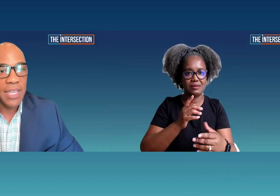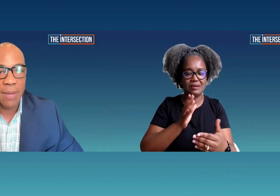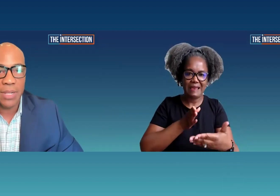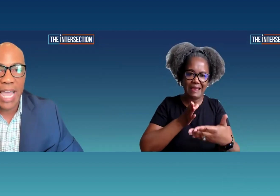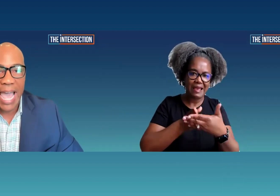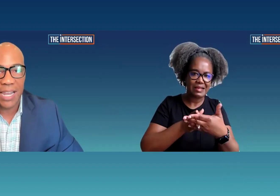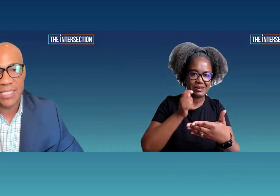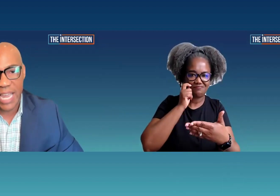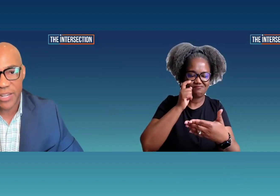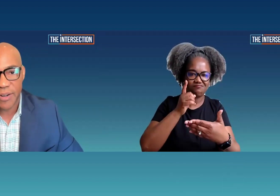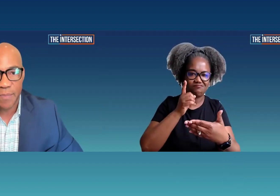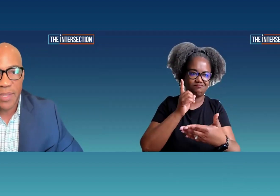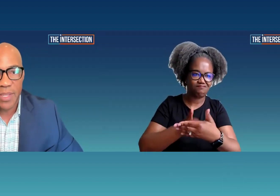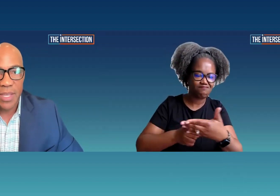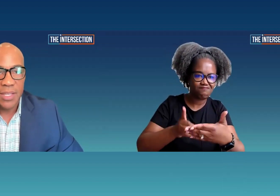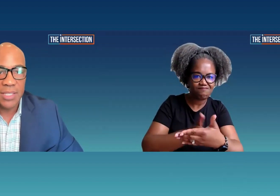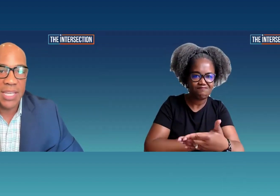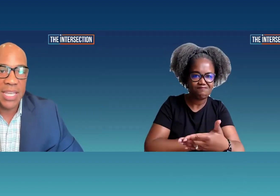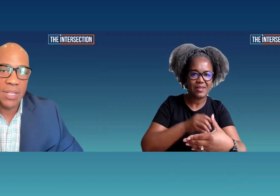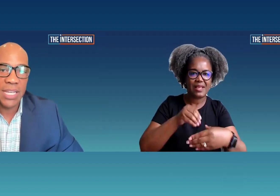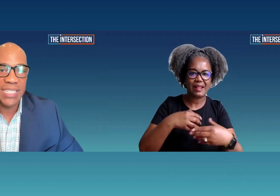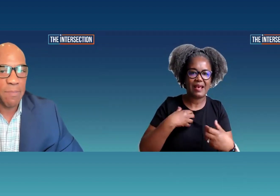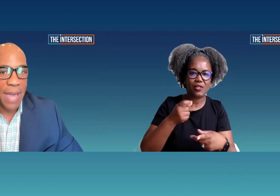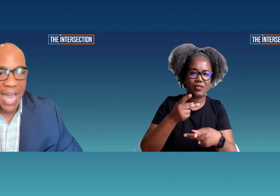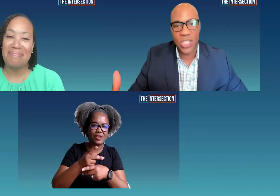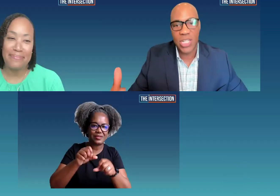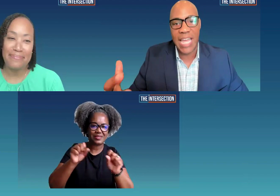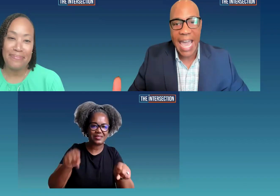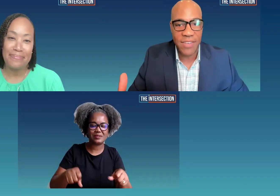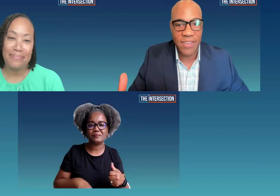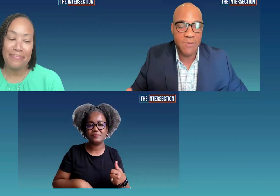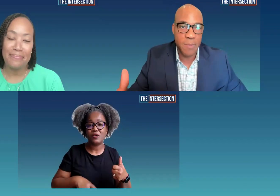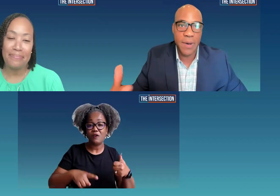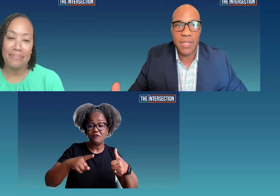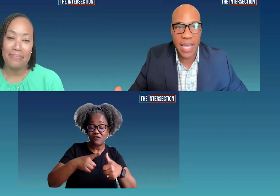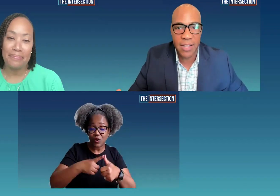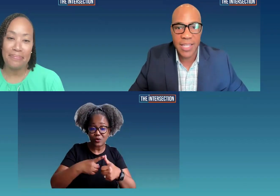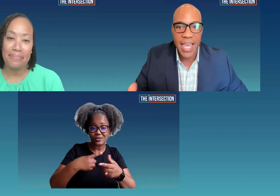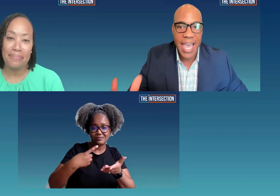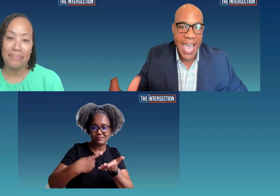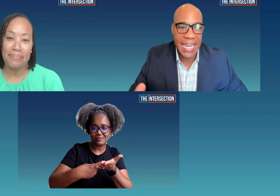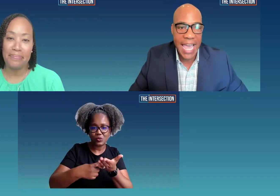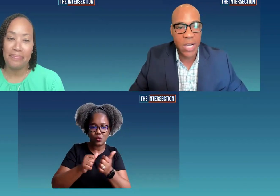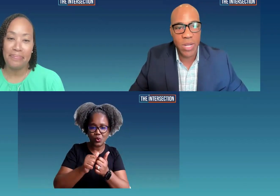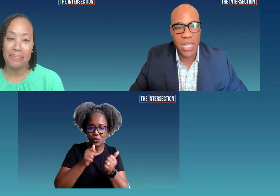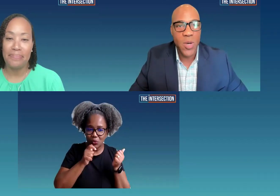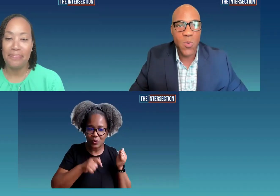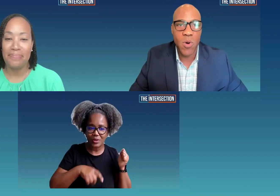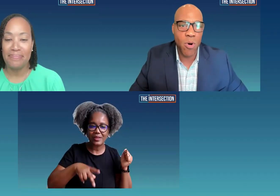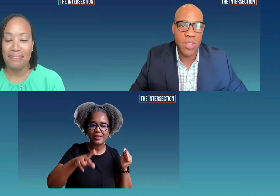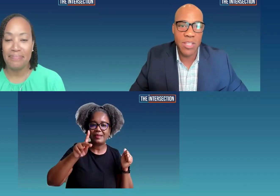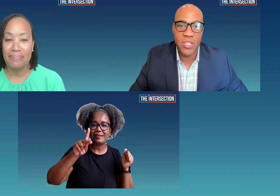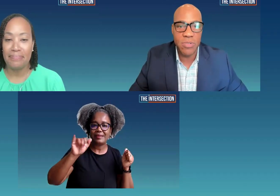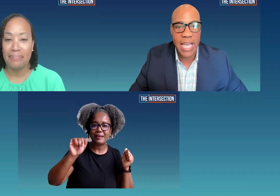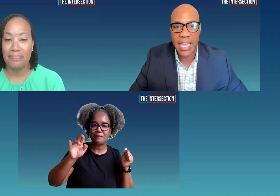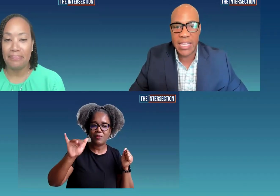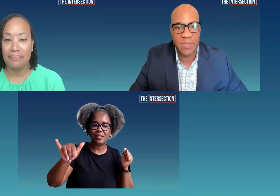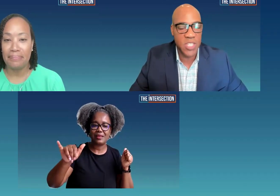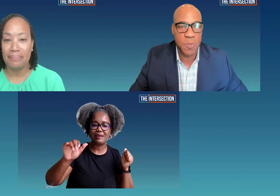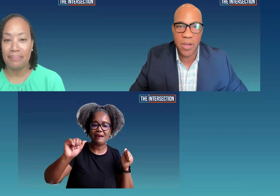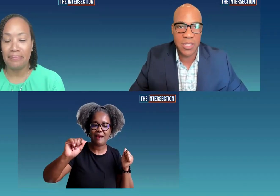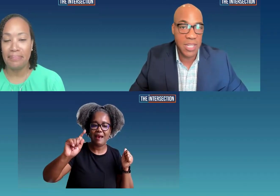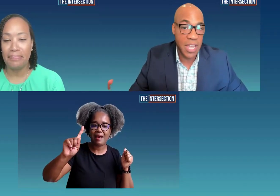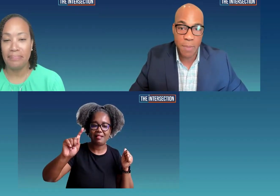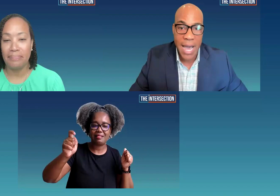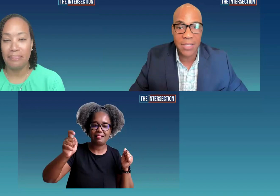have Kimberly Alexander. See, Kimberly is a passionate advocate for public health and equity with more than 2 decades